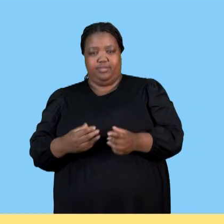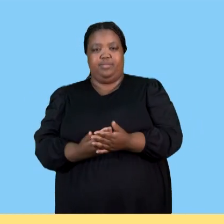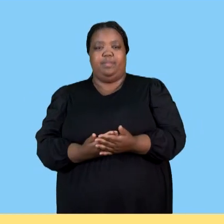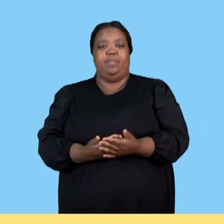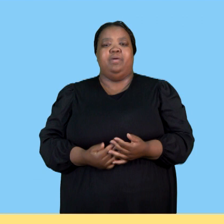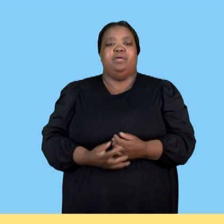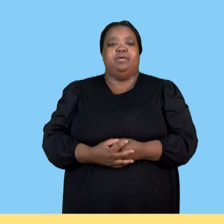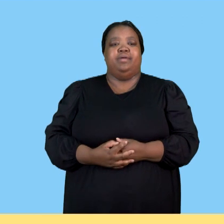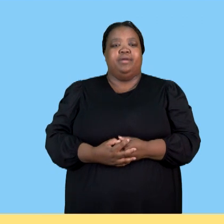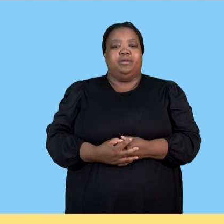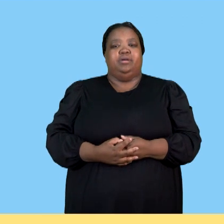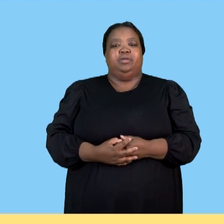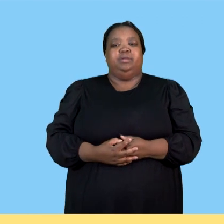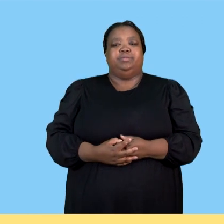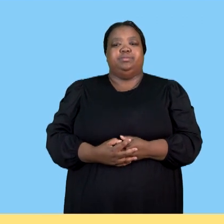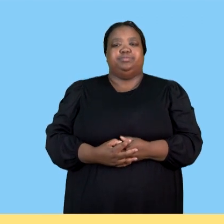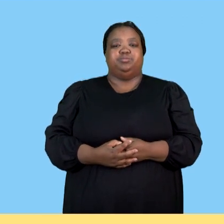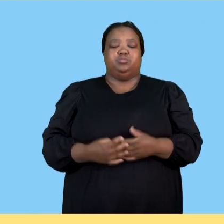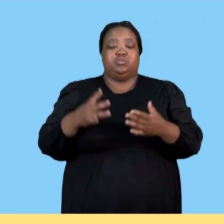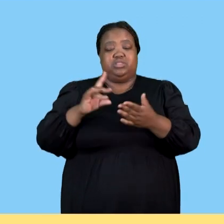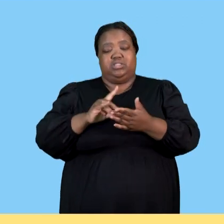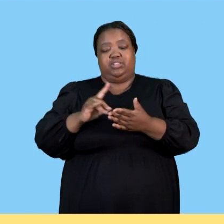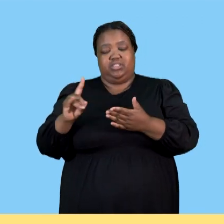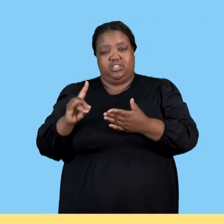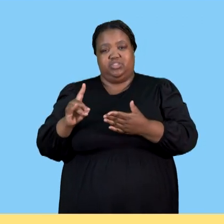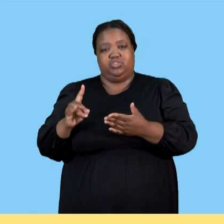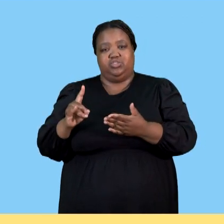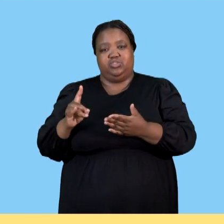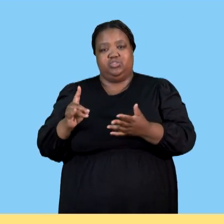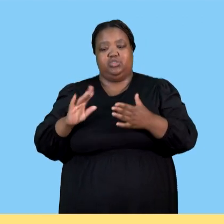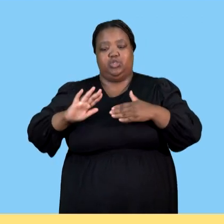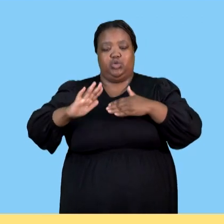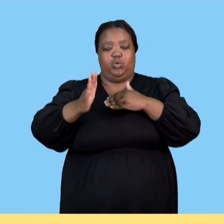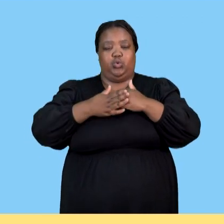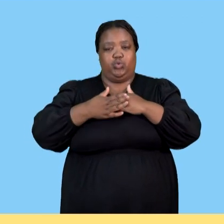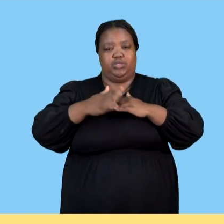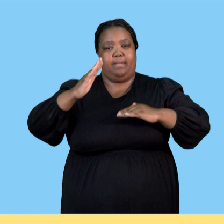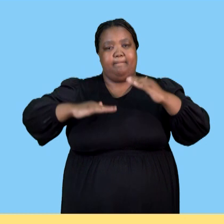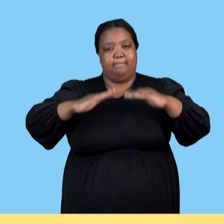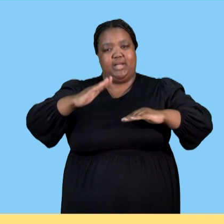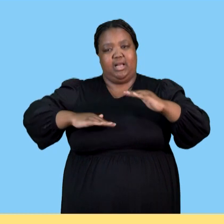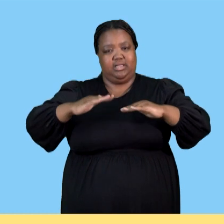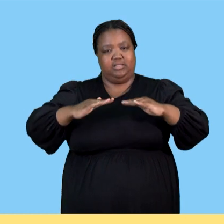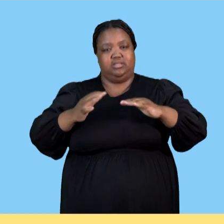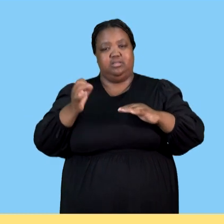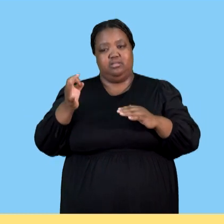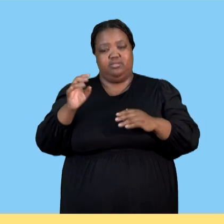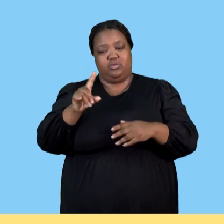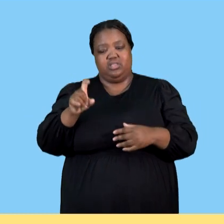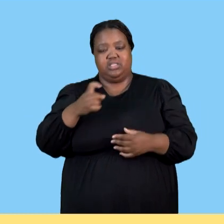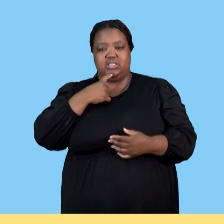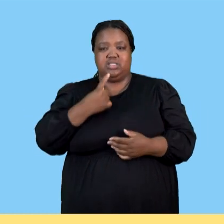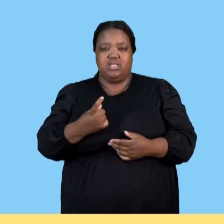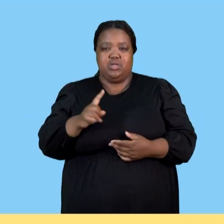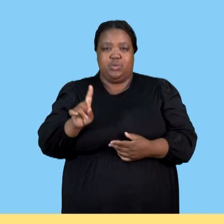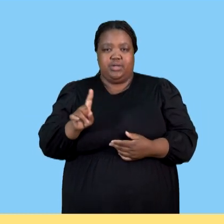That therefore becomes my cash closing balance. So